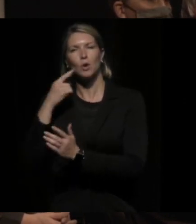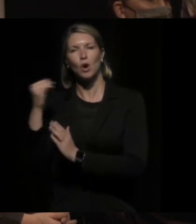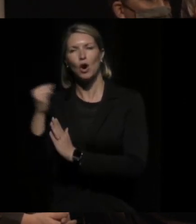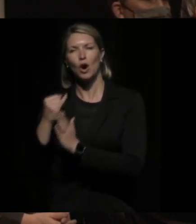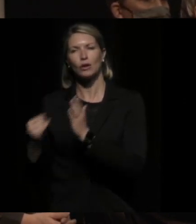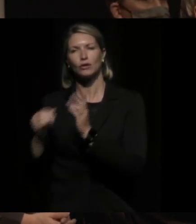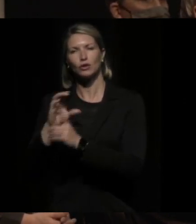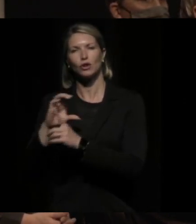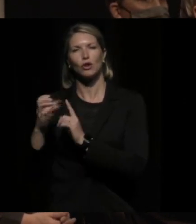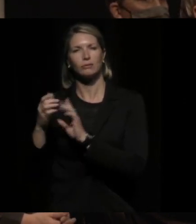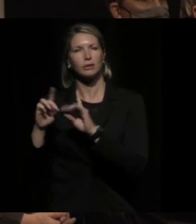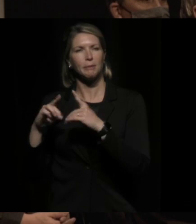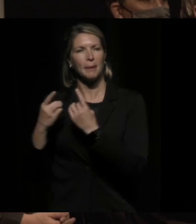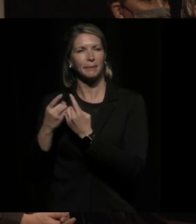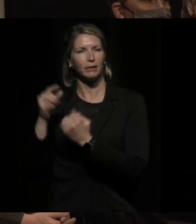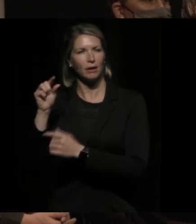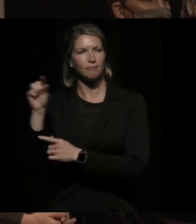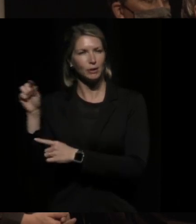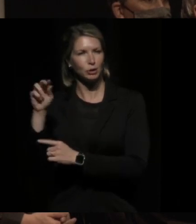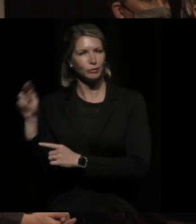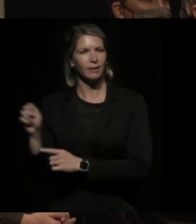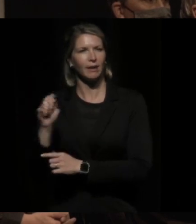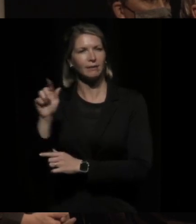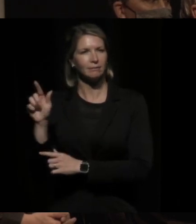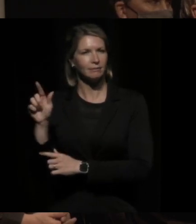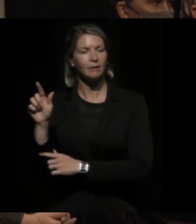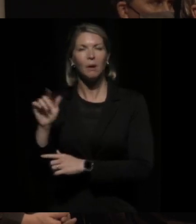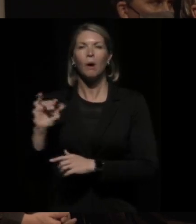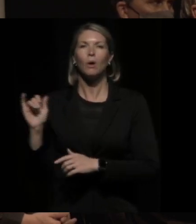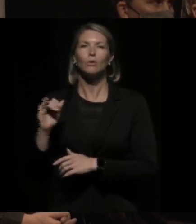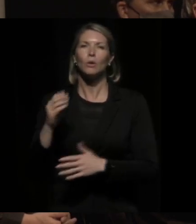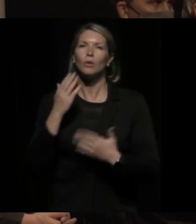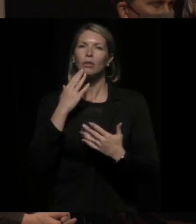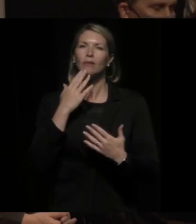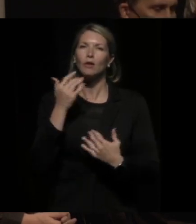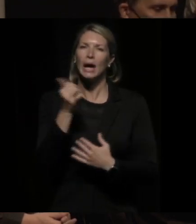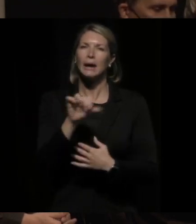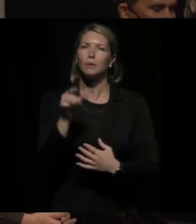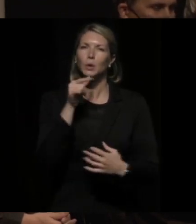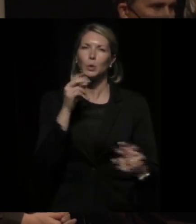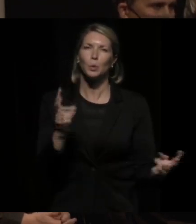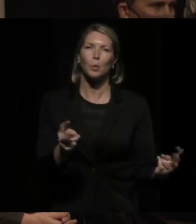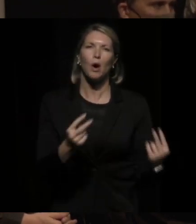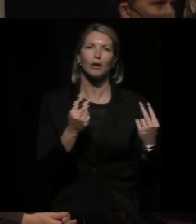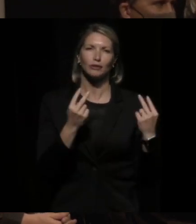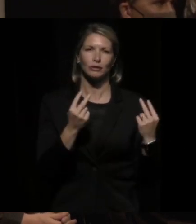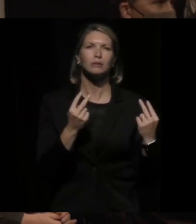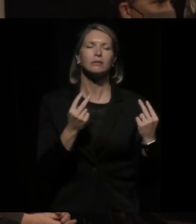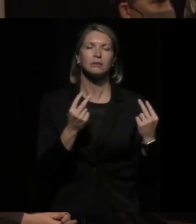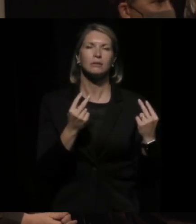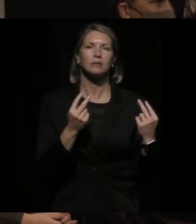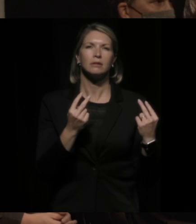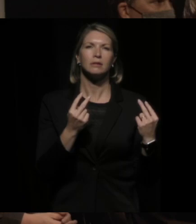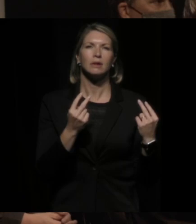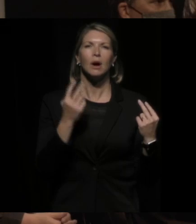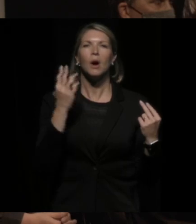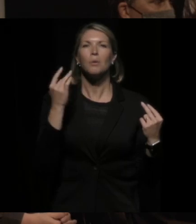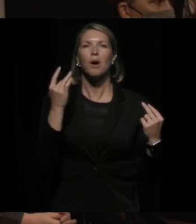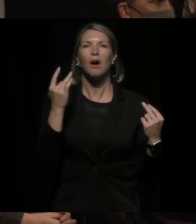Recreation. I would also like to welcome those who are watching this ceremony online, as it is being live